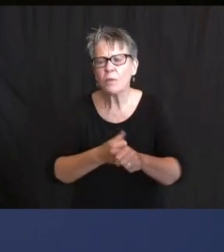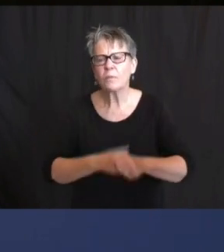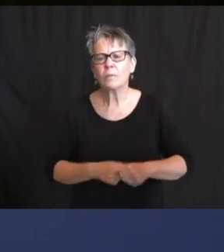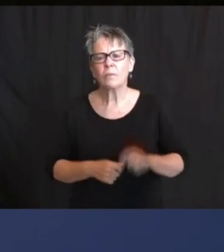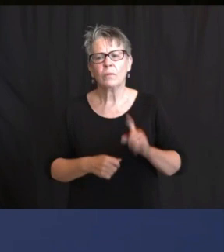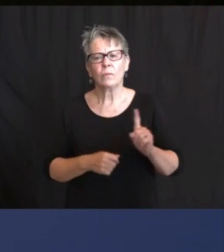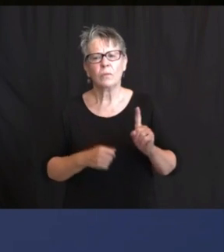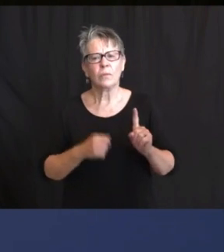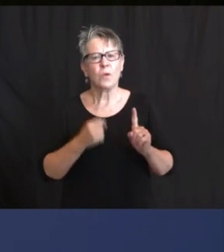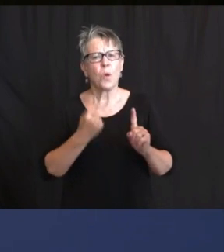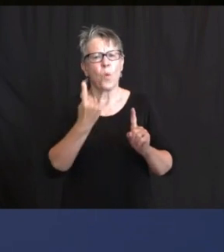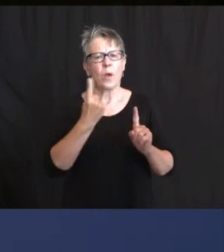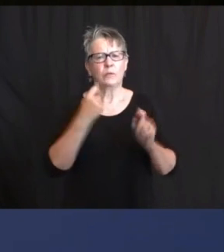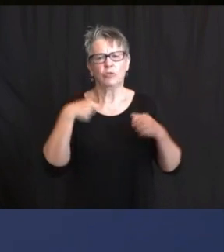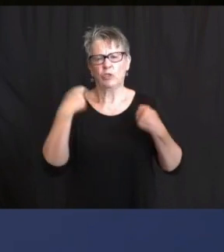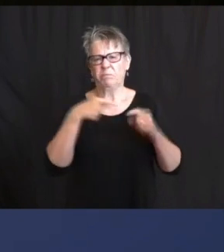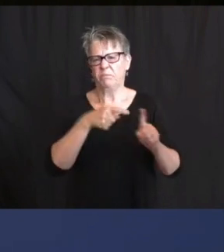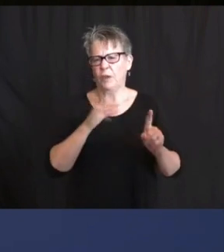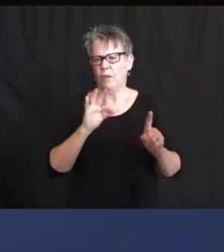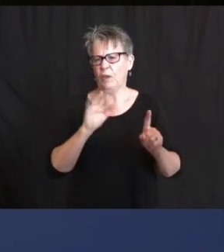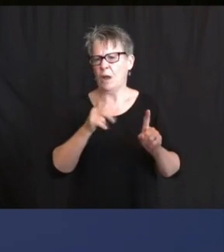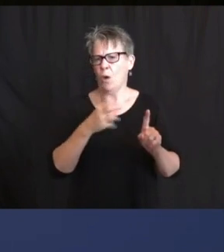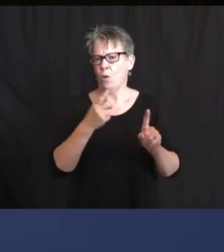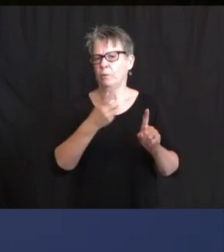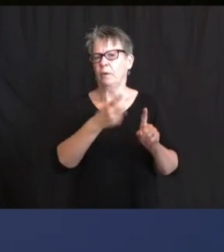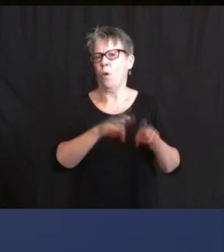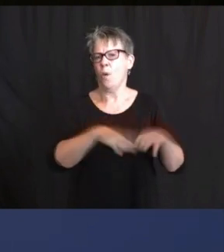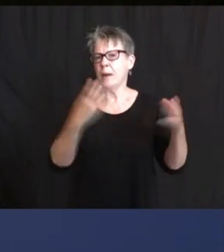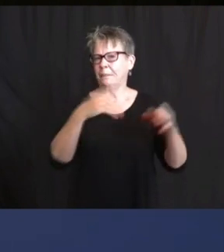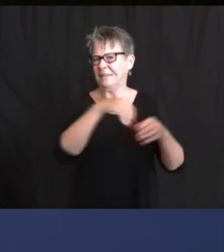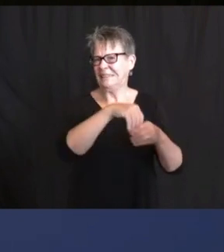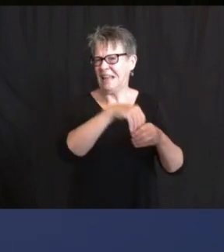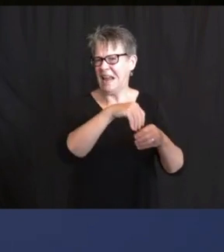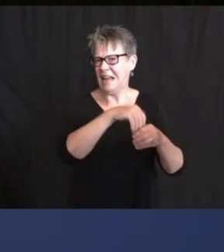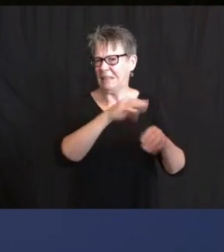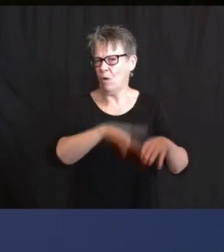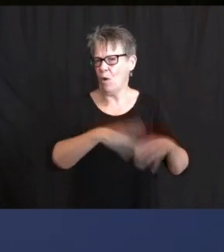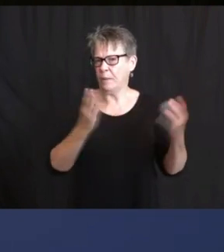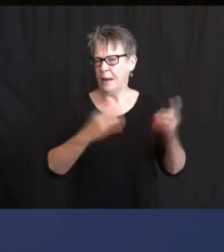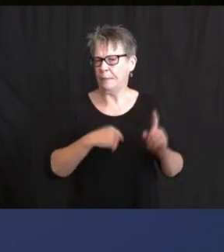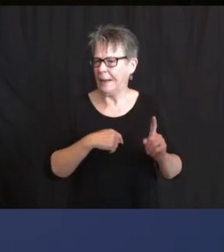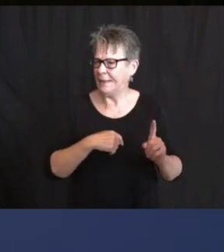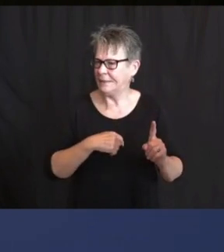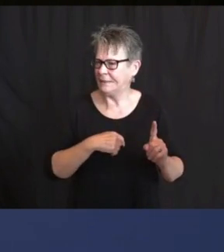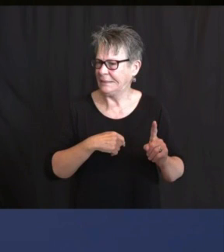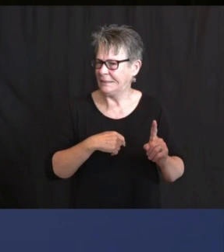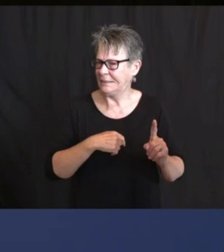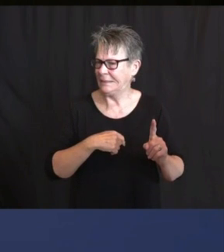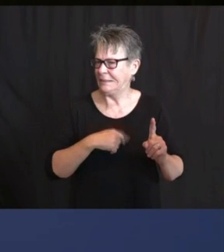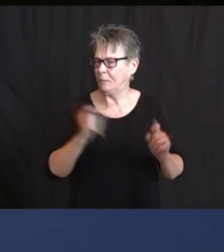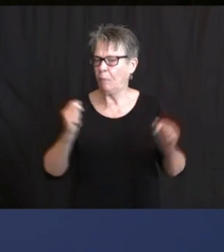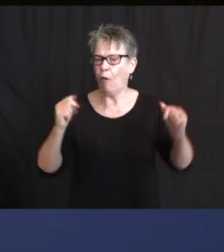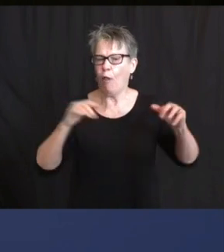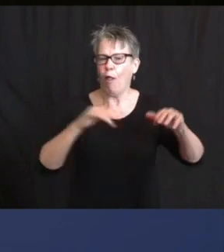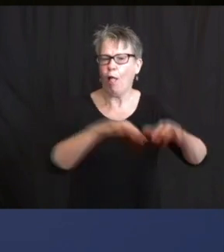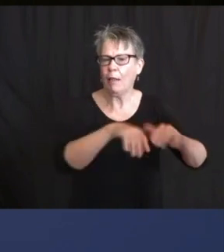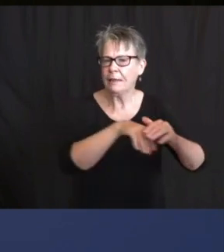having several members from the public inside and on equipment. With regard to protests, I think we have